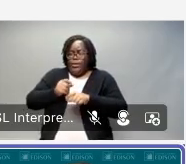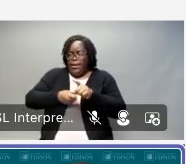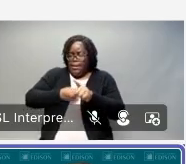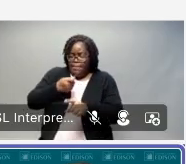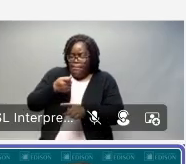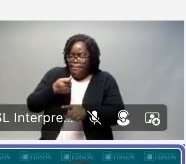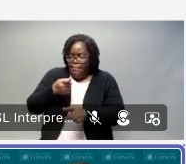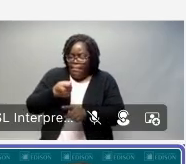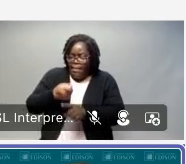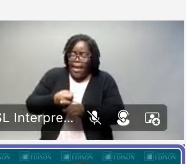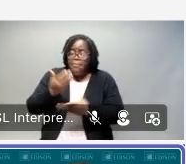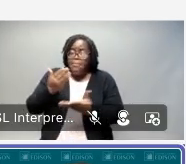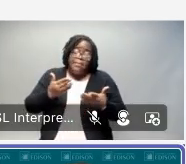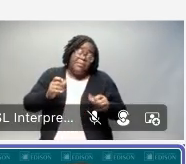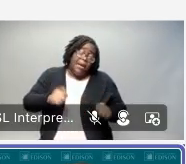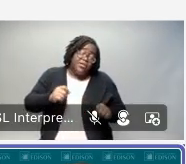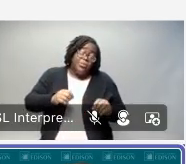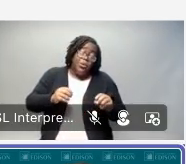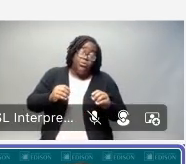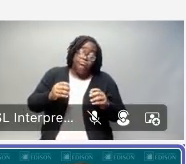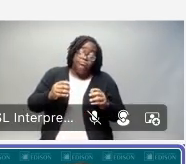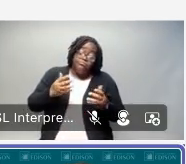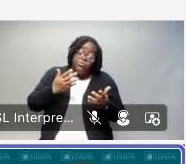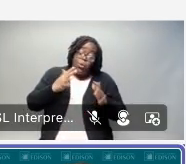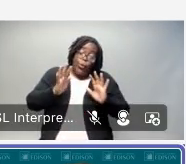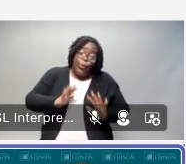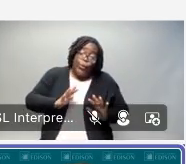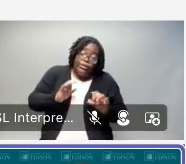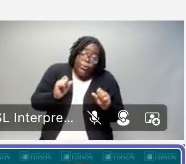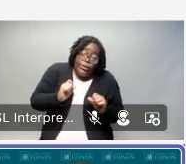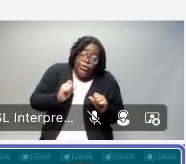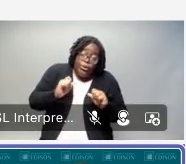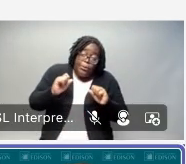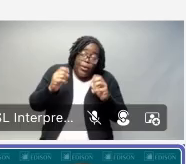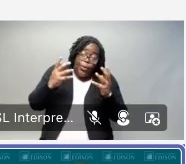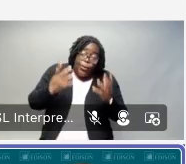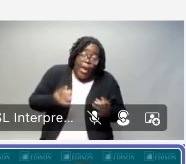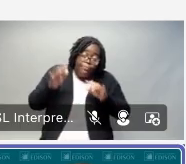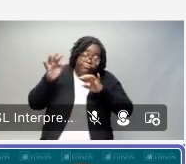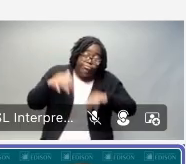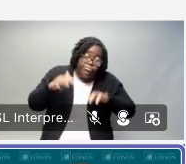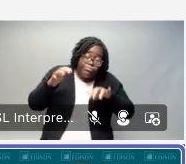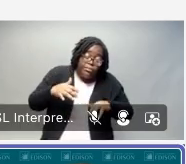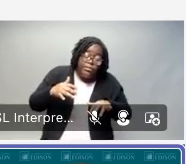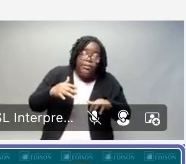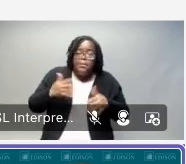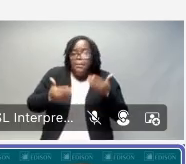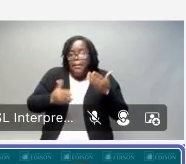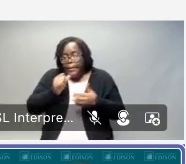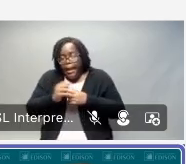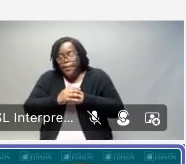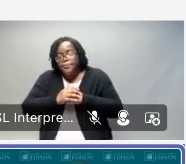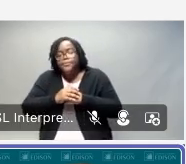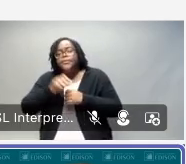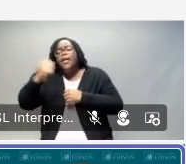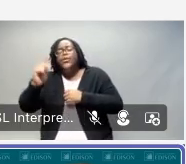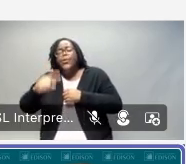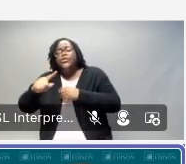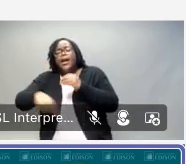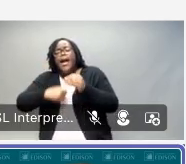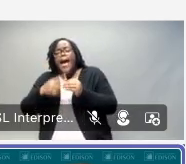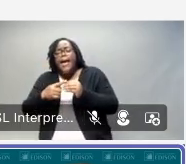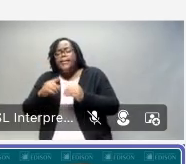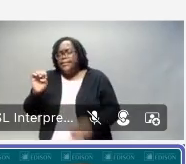having a good chance of having a wet winter or maybe not. There was another question about how do the El